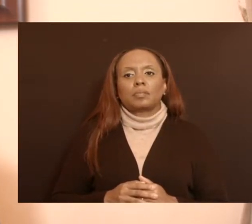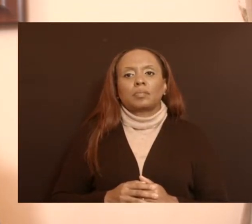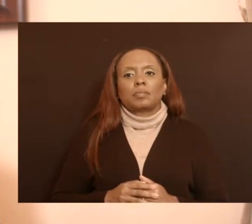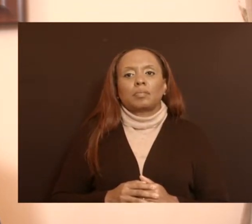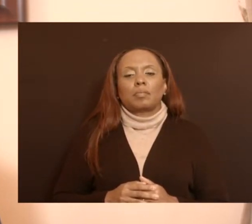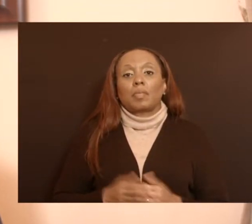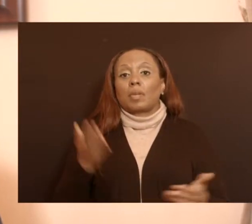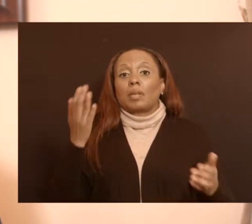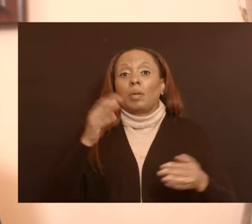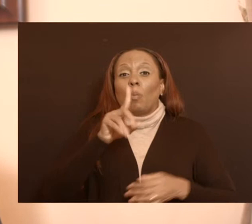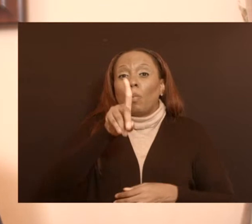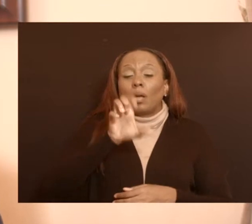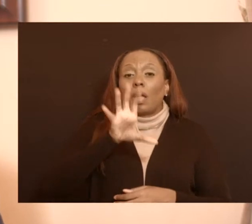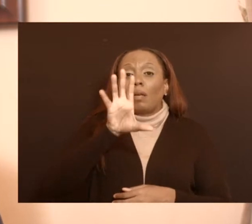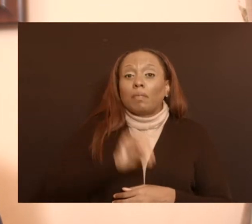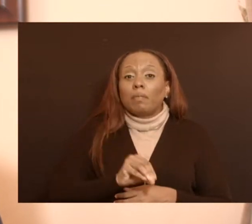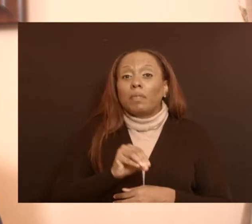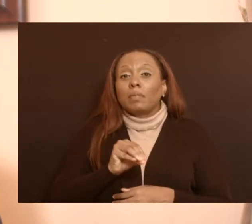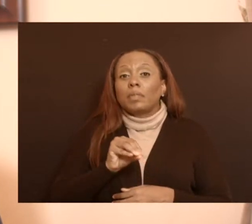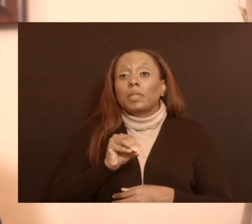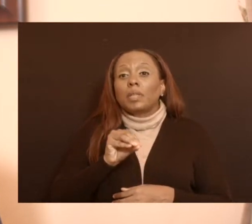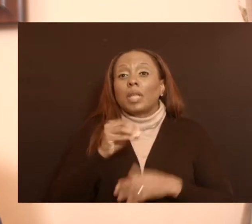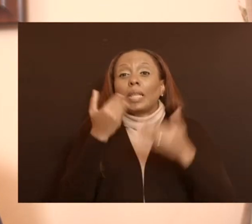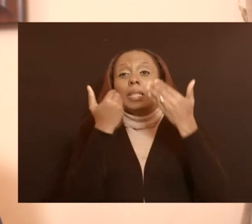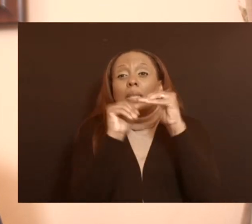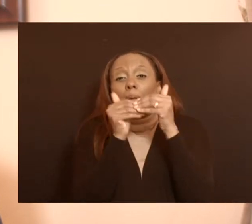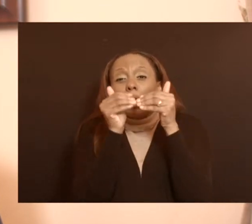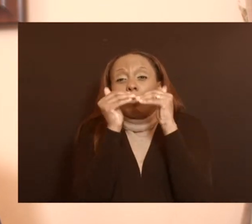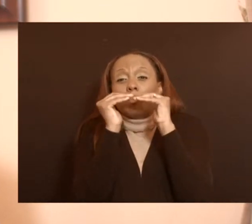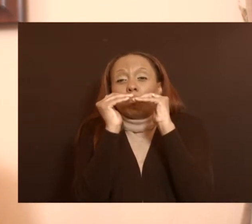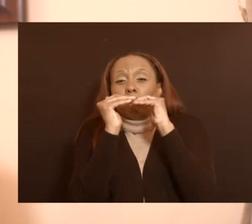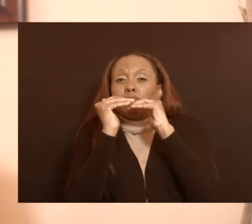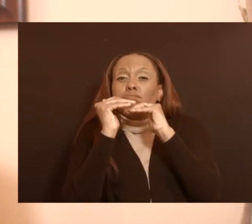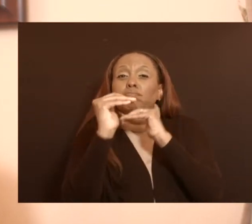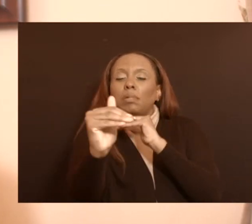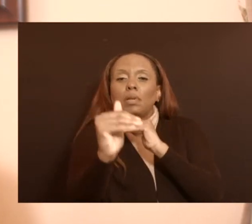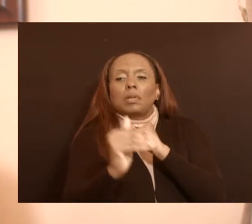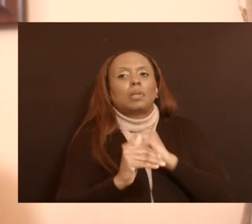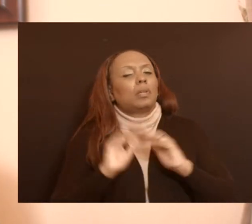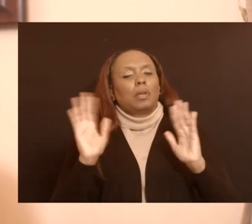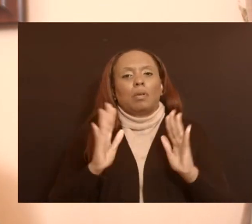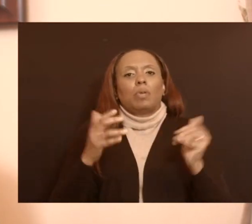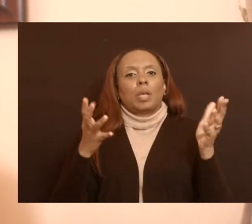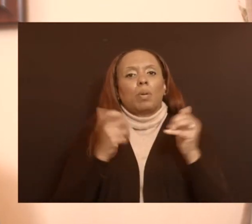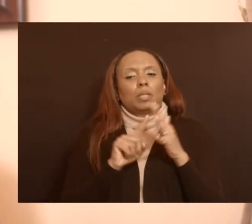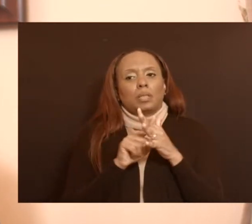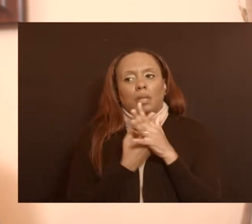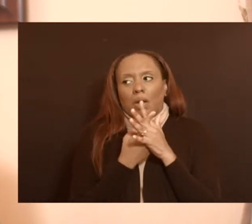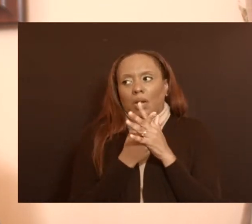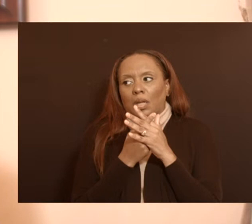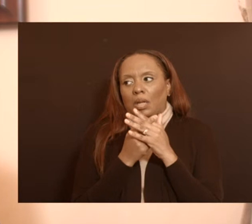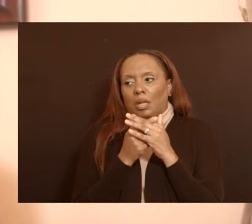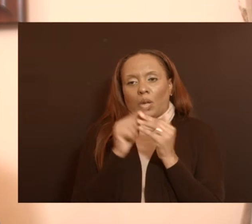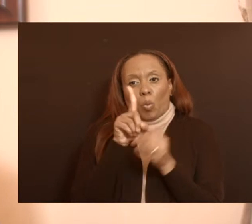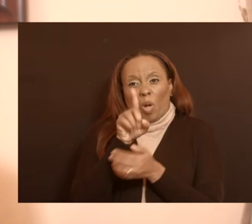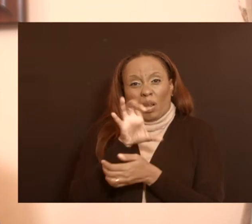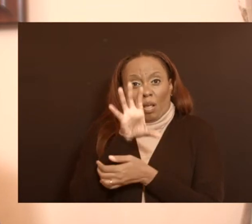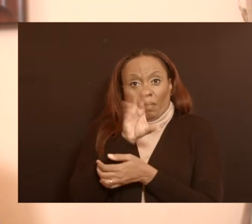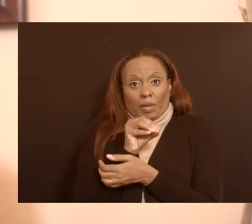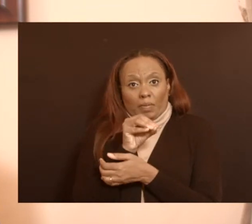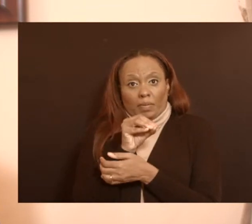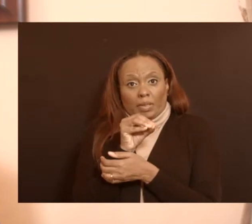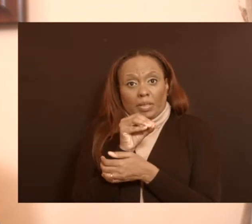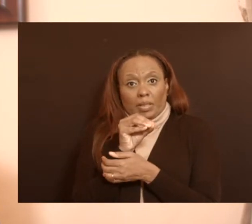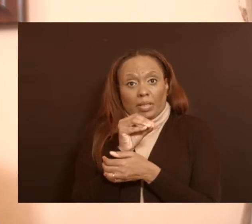stay forever. The 150 was given so that we can start small. It allows a number